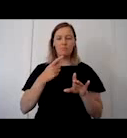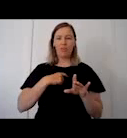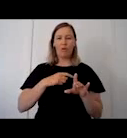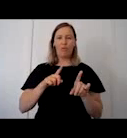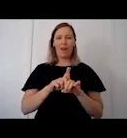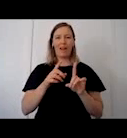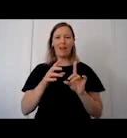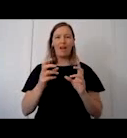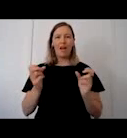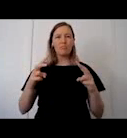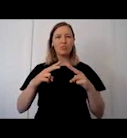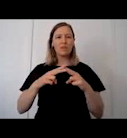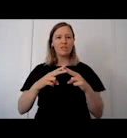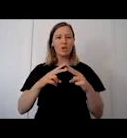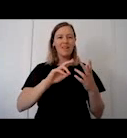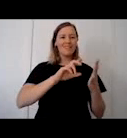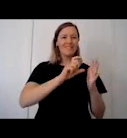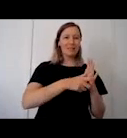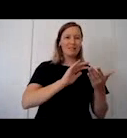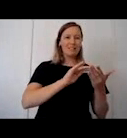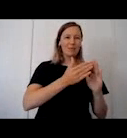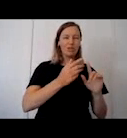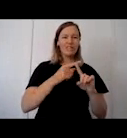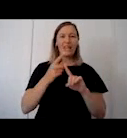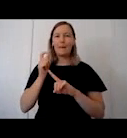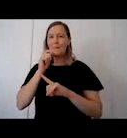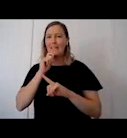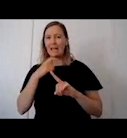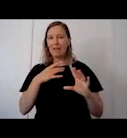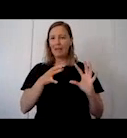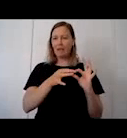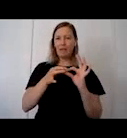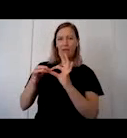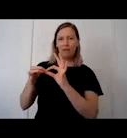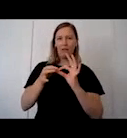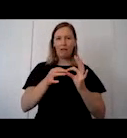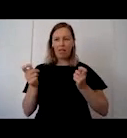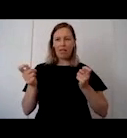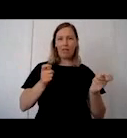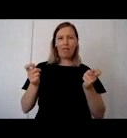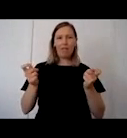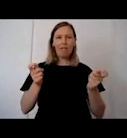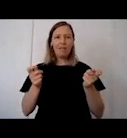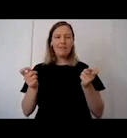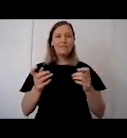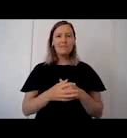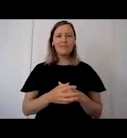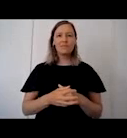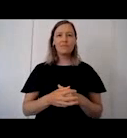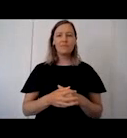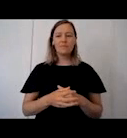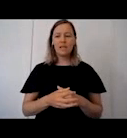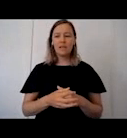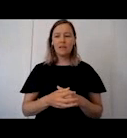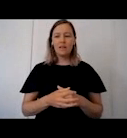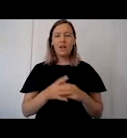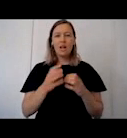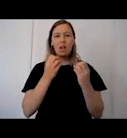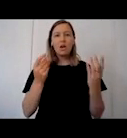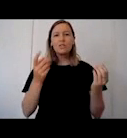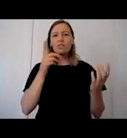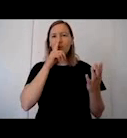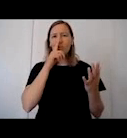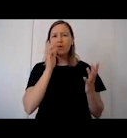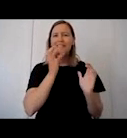disability community and the media contacts that I have, a lot of people, they are scared of speaking up